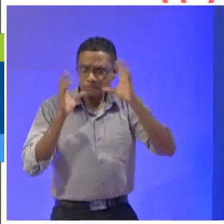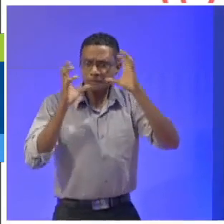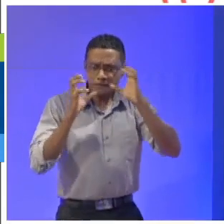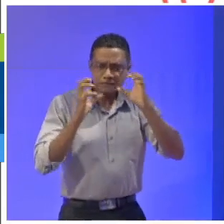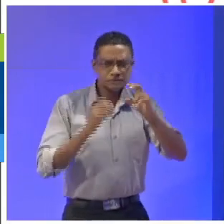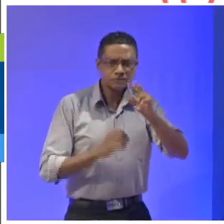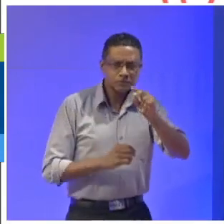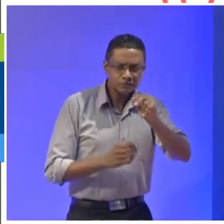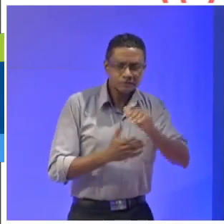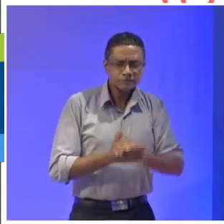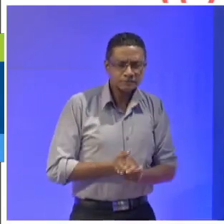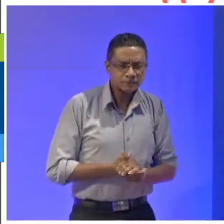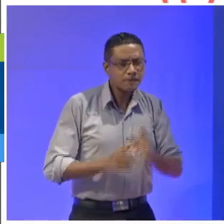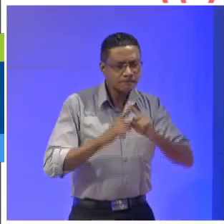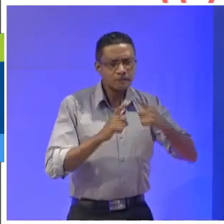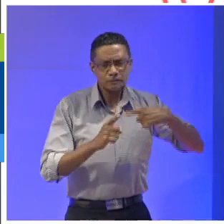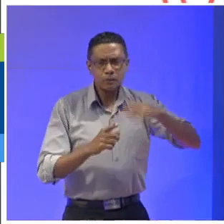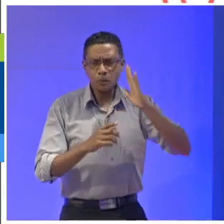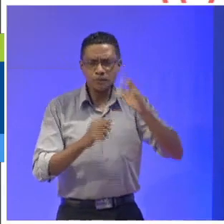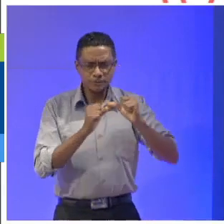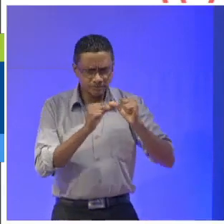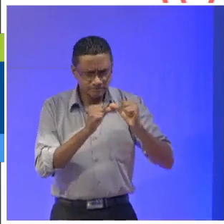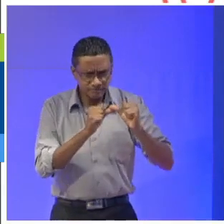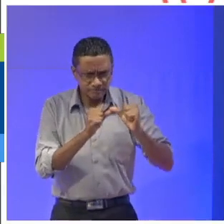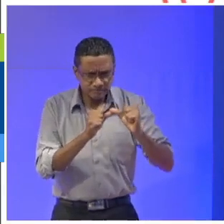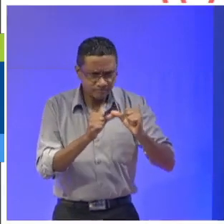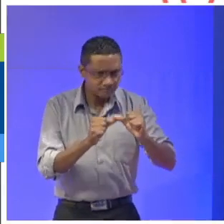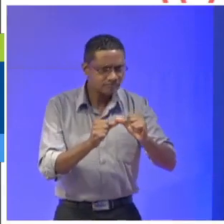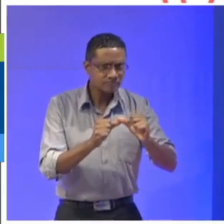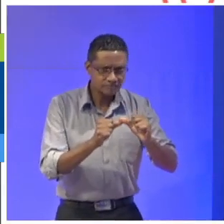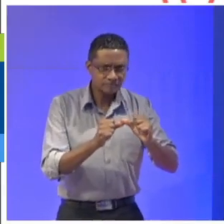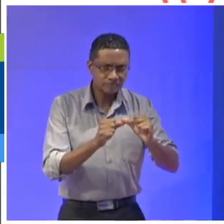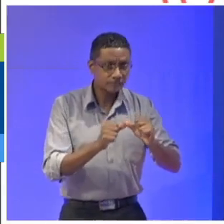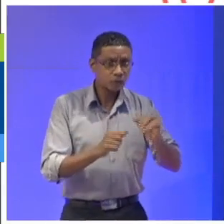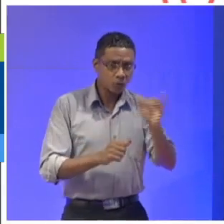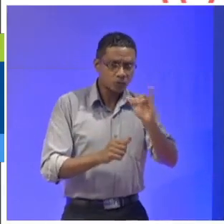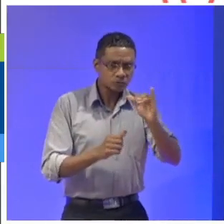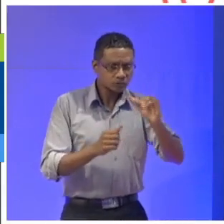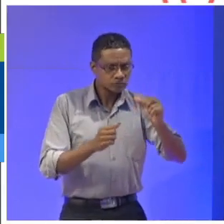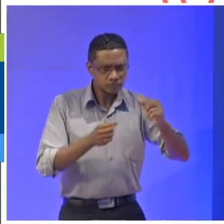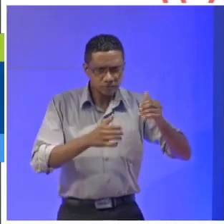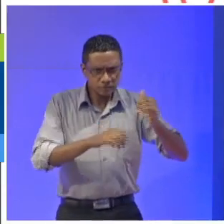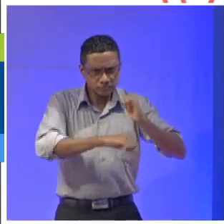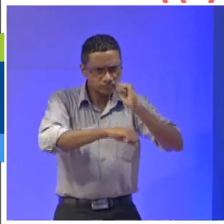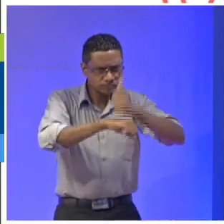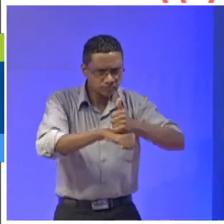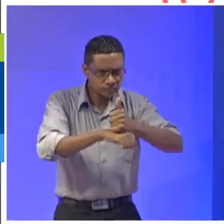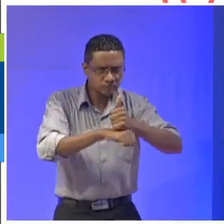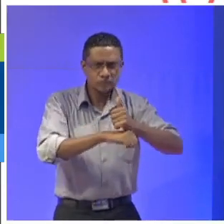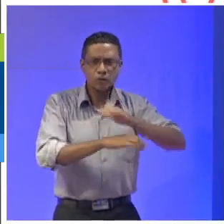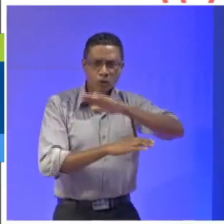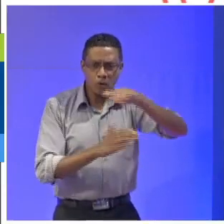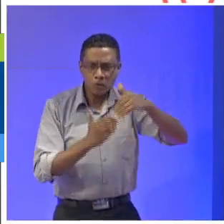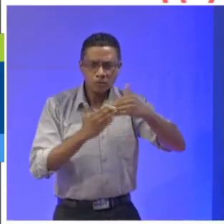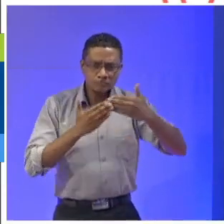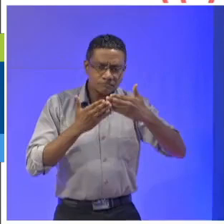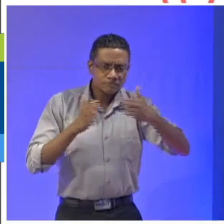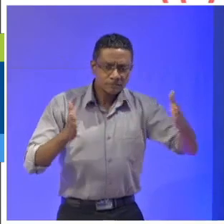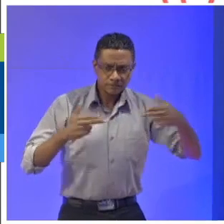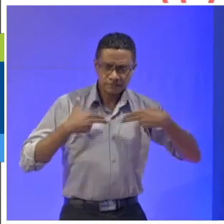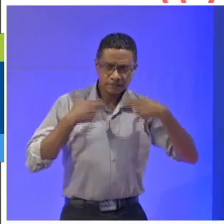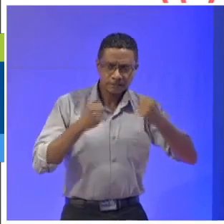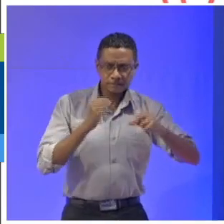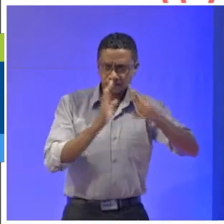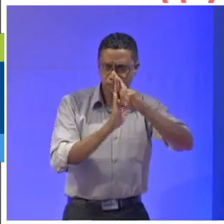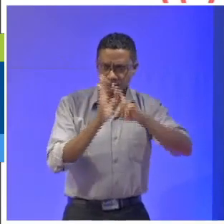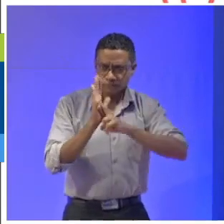to delay it as far as possible by implementing all of the public health measures around the Omicron cases that we do identify. So as